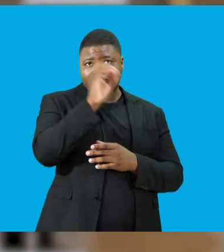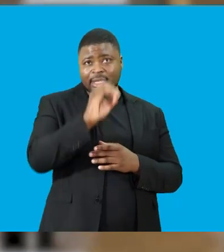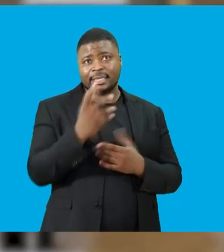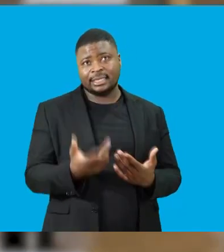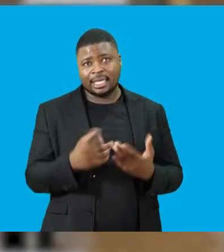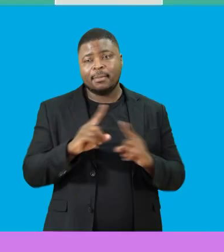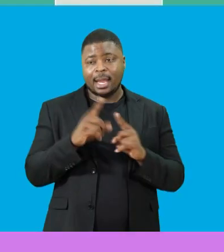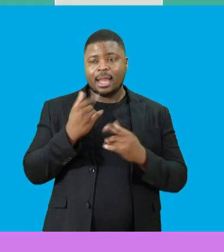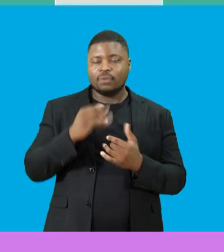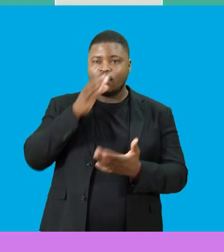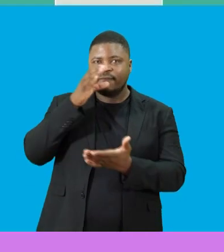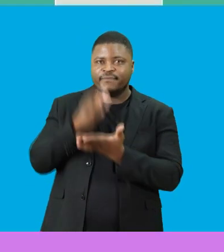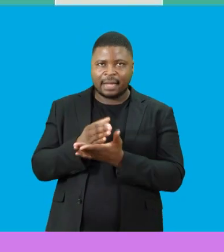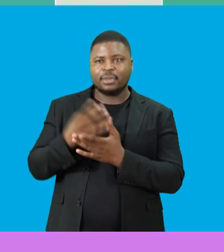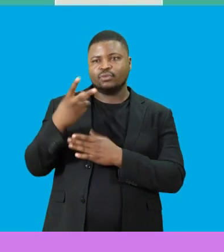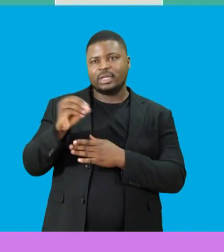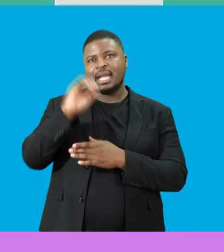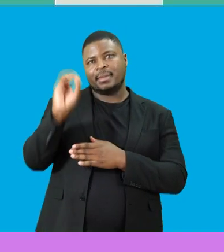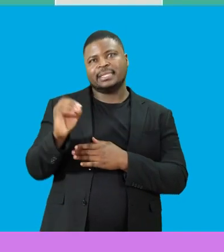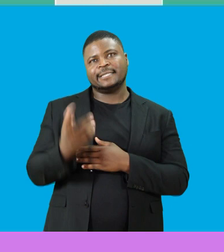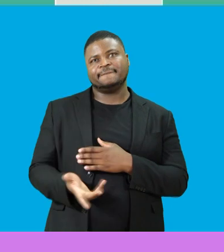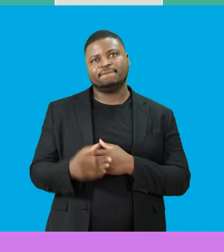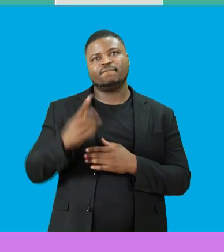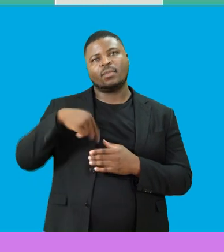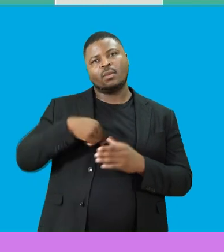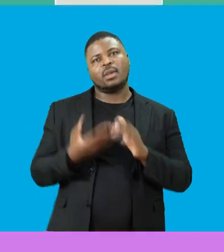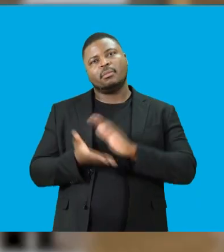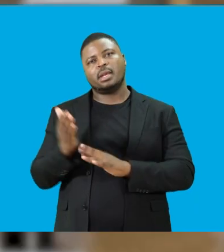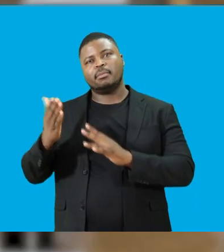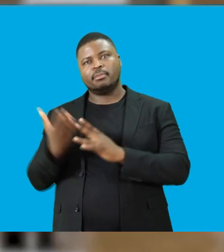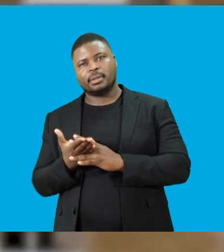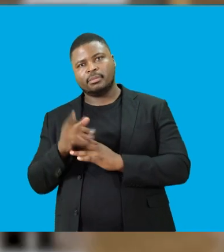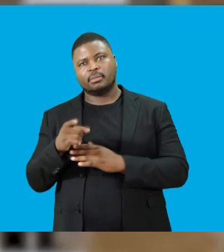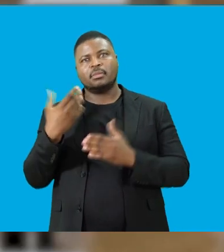amount. Actually, the discount was 20% of the actual amount.